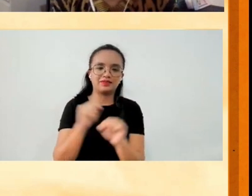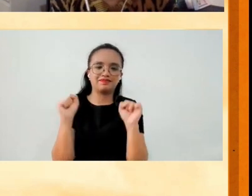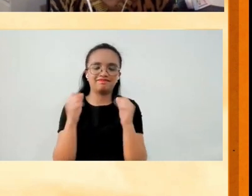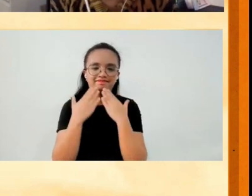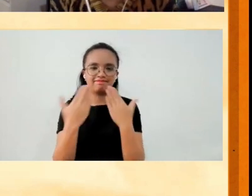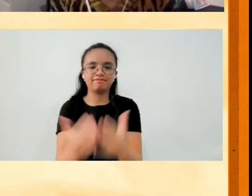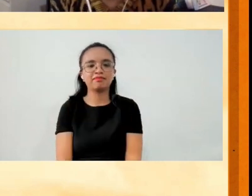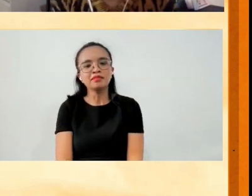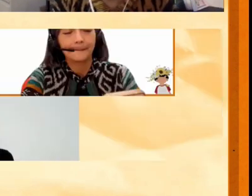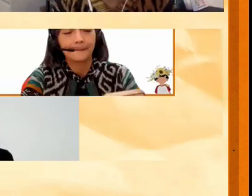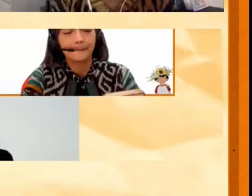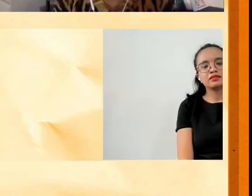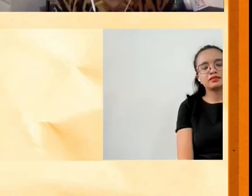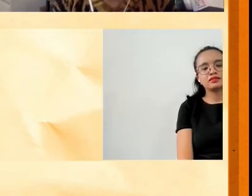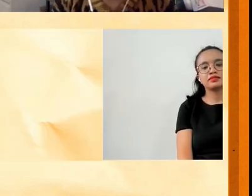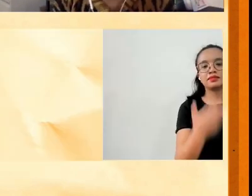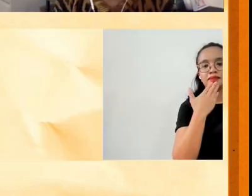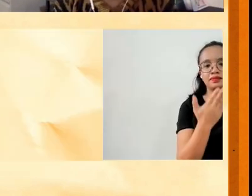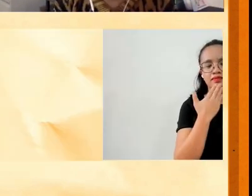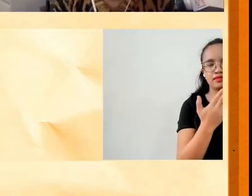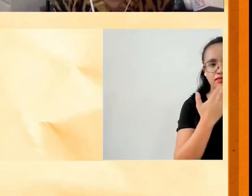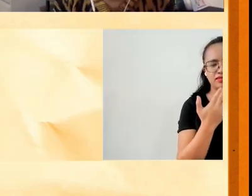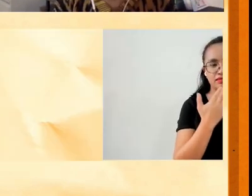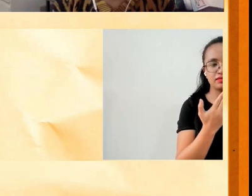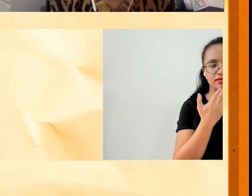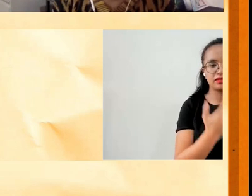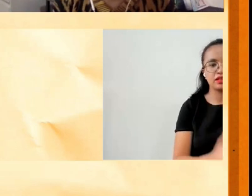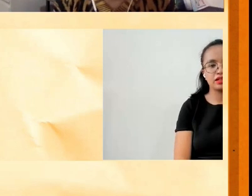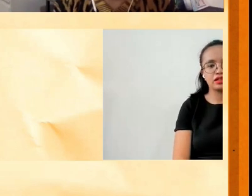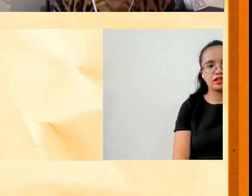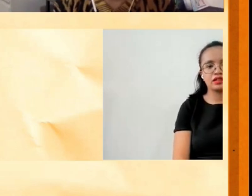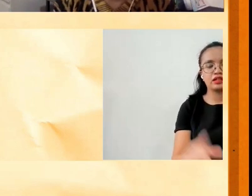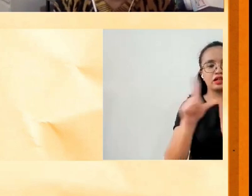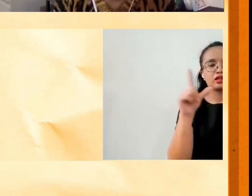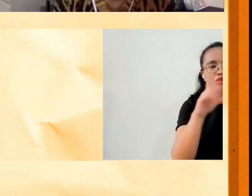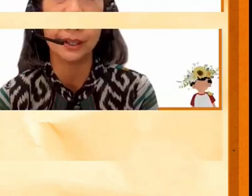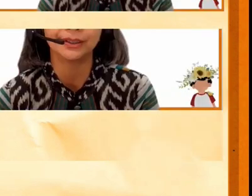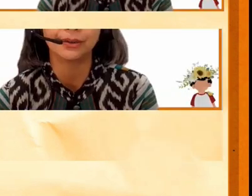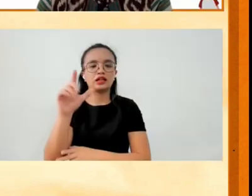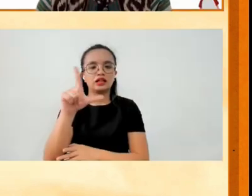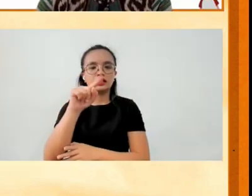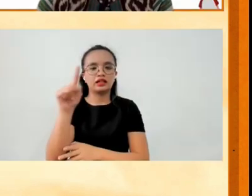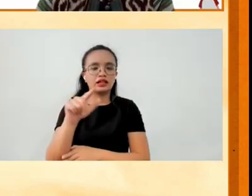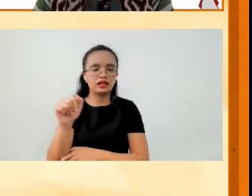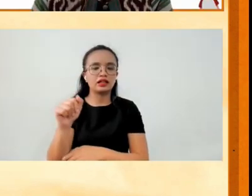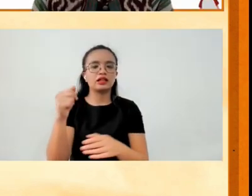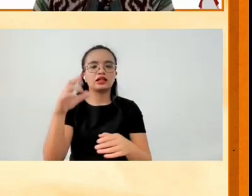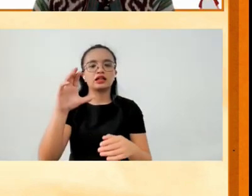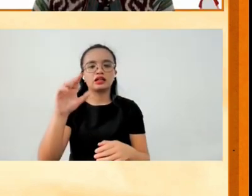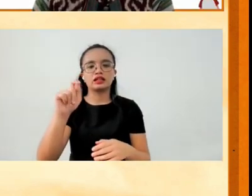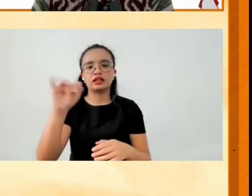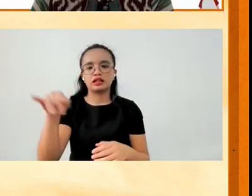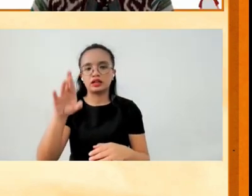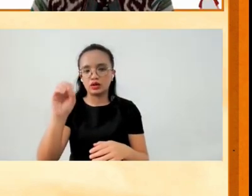you. Thank you. Thank you again to our resource persons, Attorney Liza Lamia, Dr. Karing Taroja, and Dr.